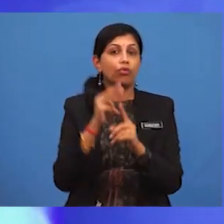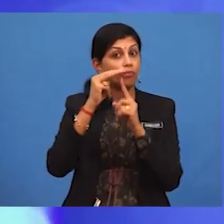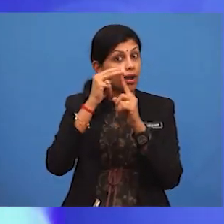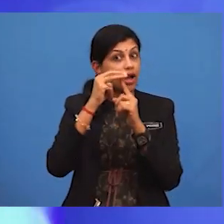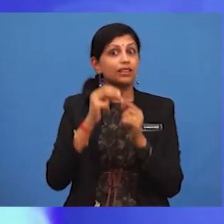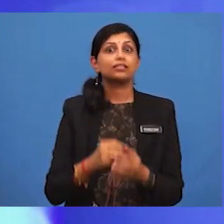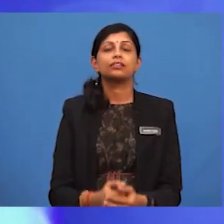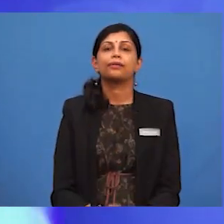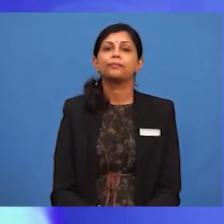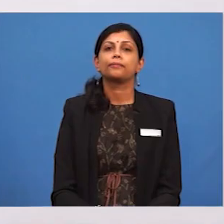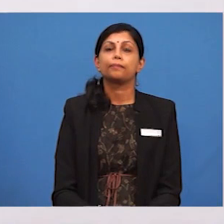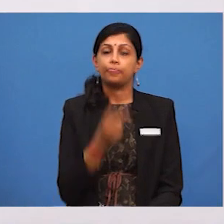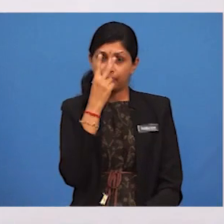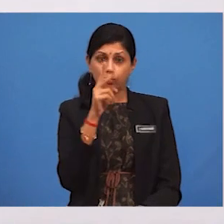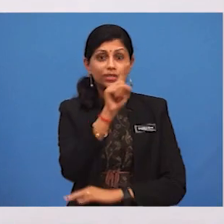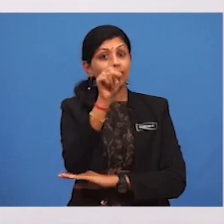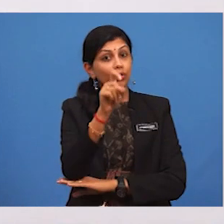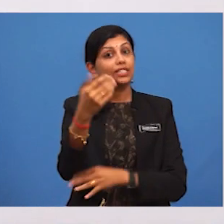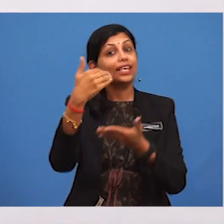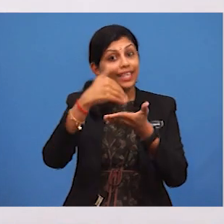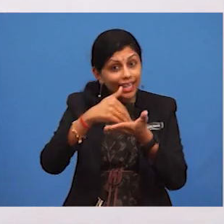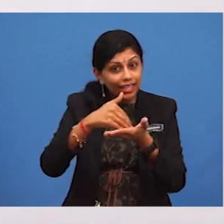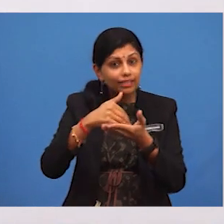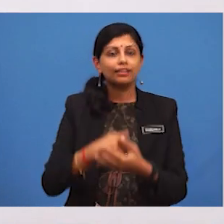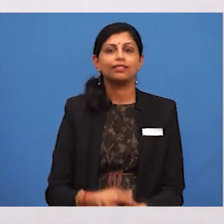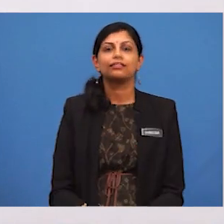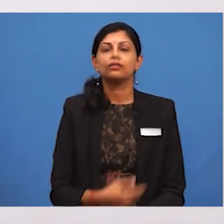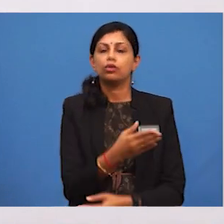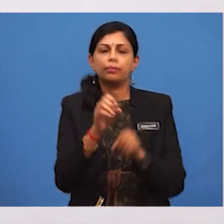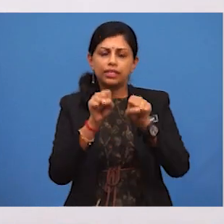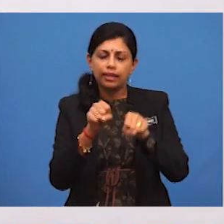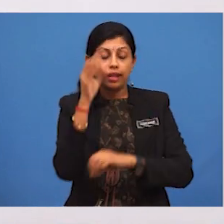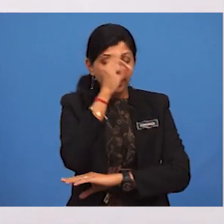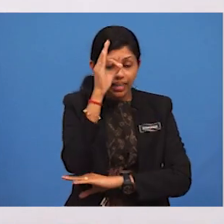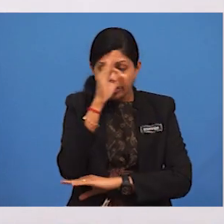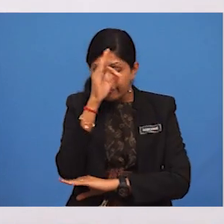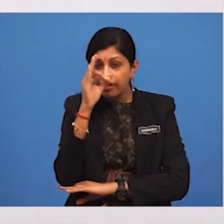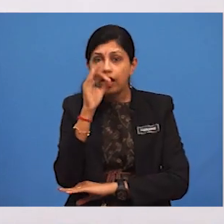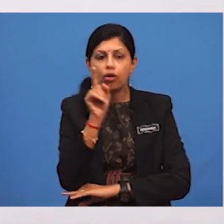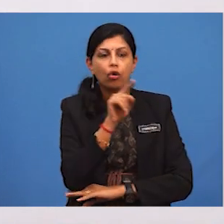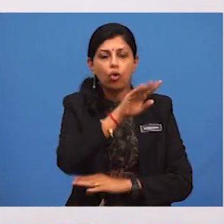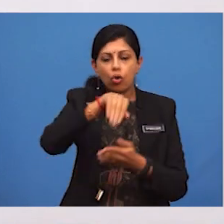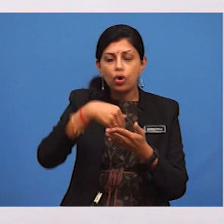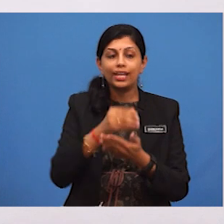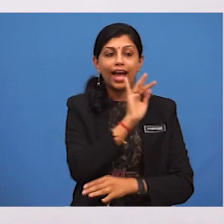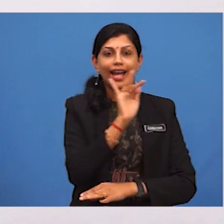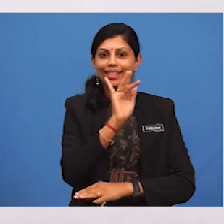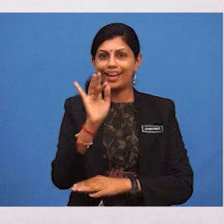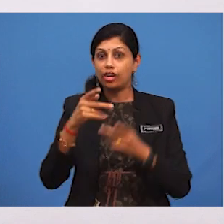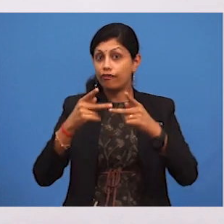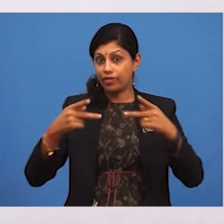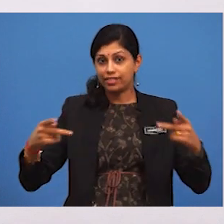Let's look at the question again. You are supposed to be able to identify all the underlined phrases and